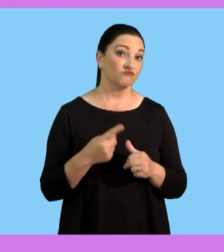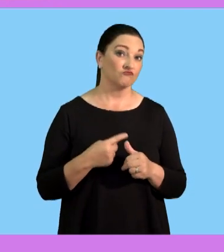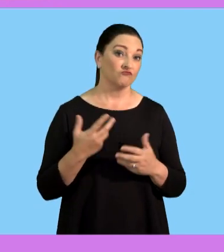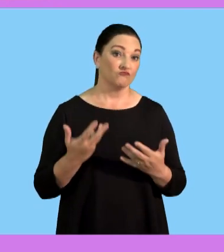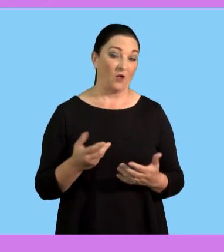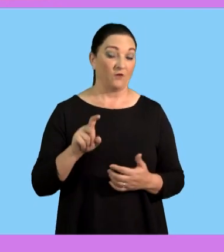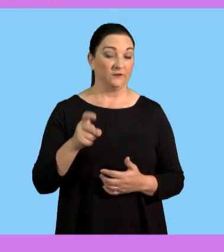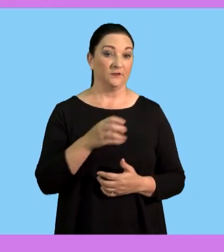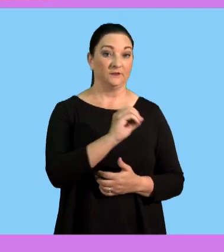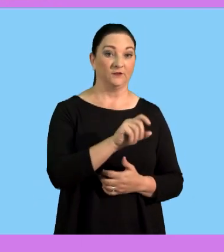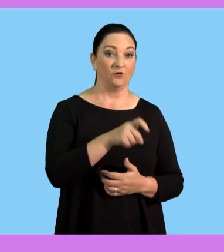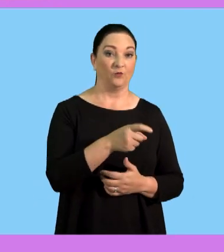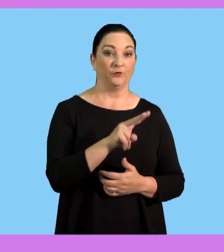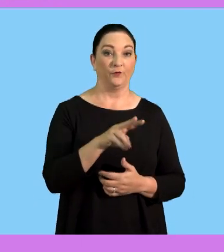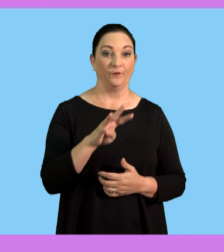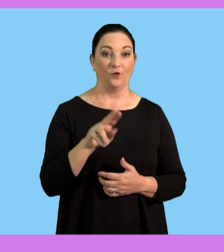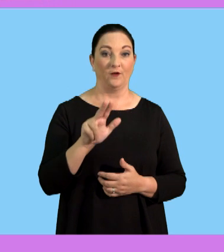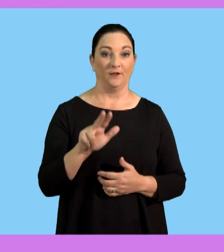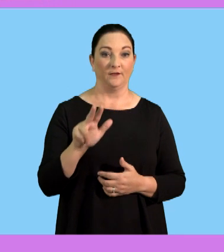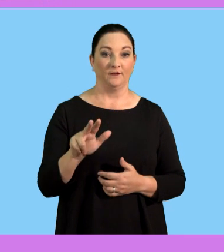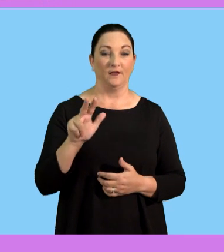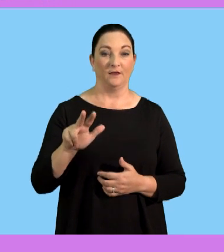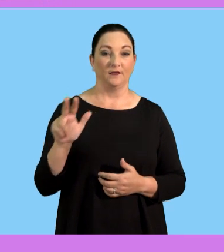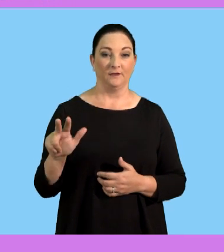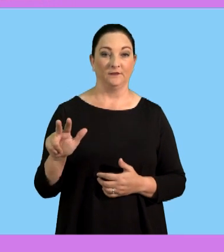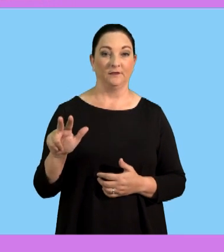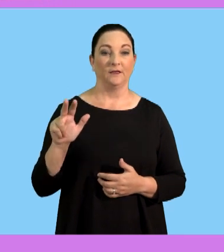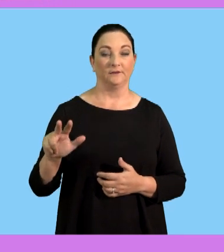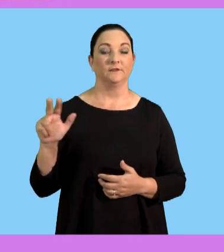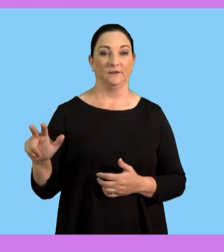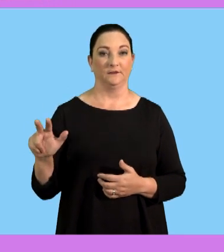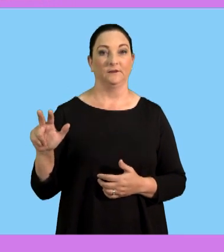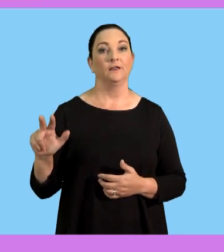All right, so final answer as a decimal,